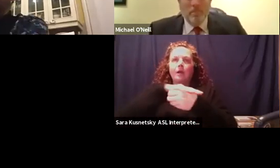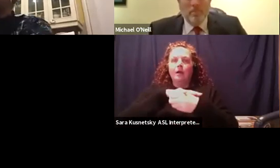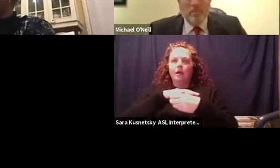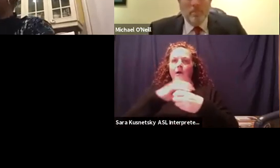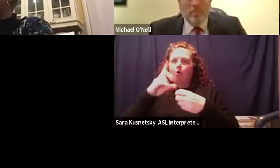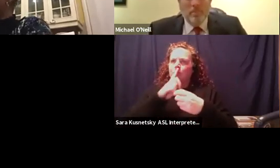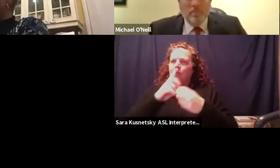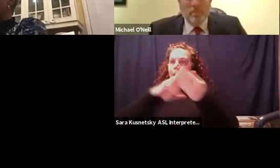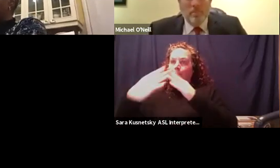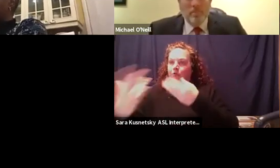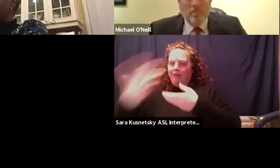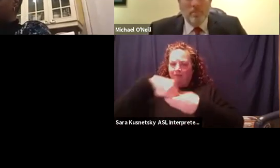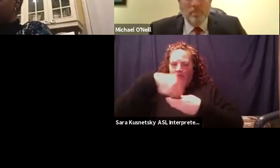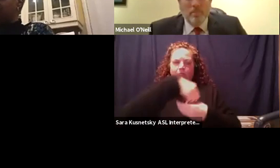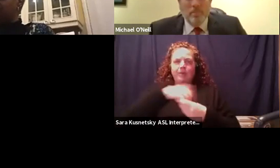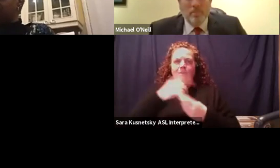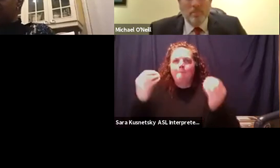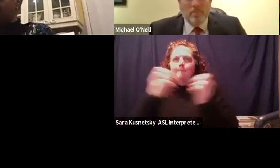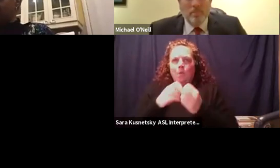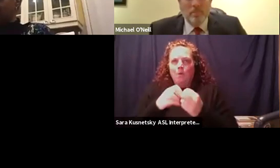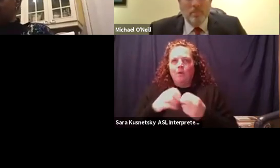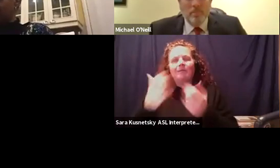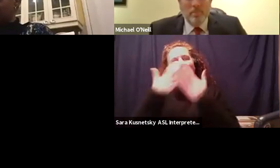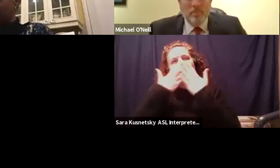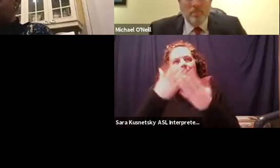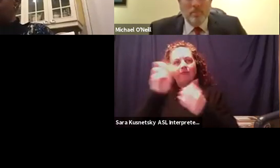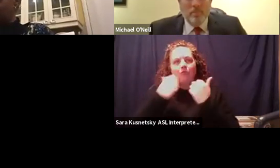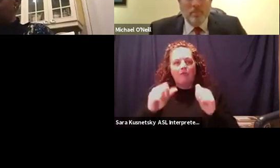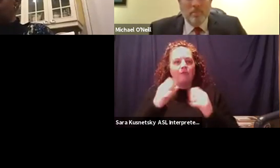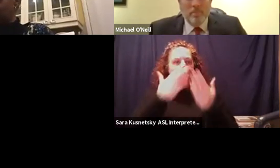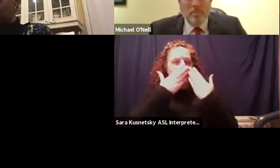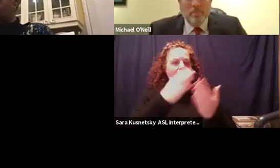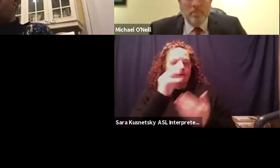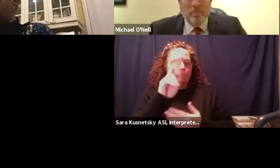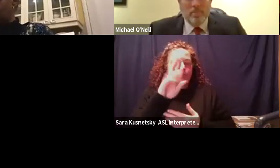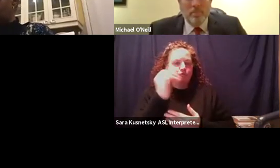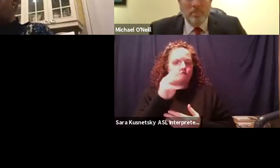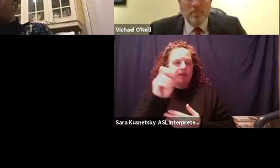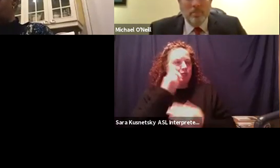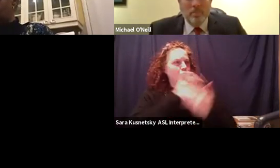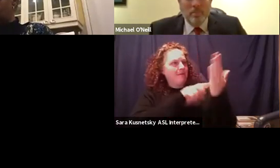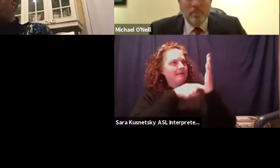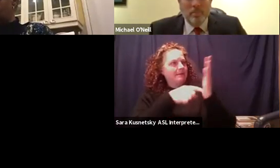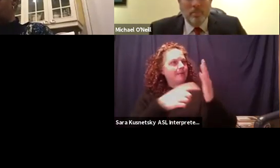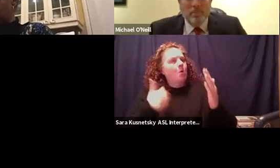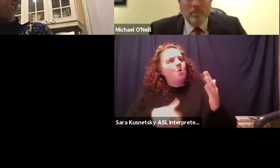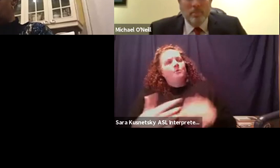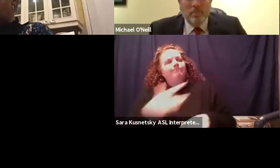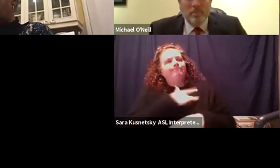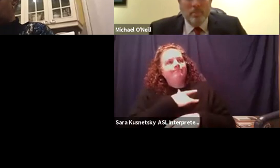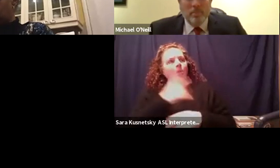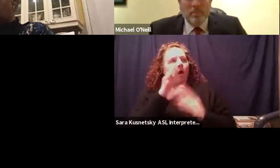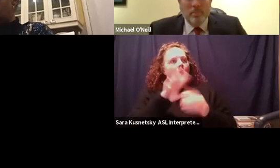input just as much. Thank you all for your efforts, and thank you, Mr. James, for always being the example of what our district is progressing